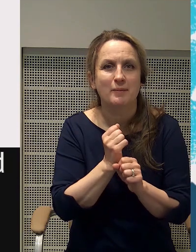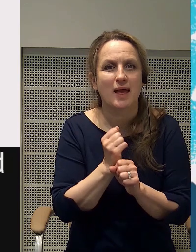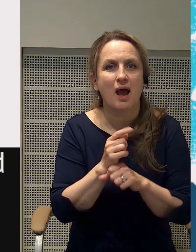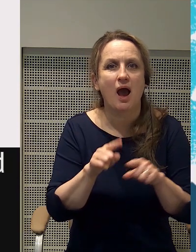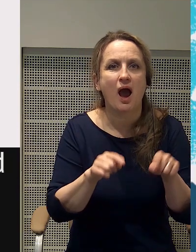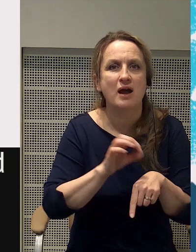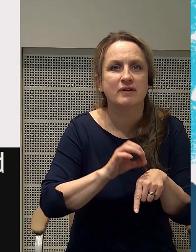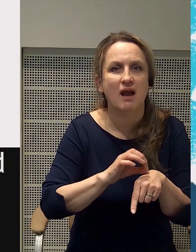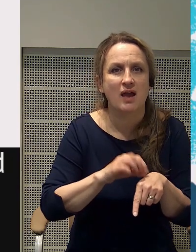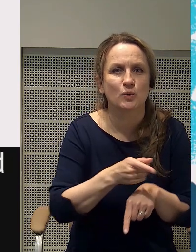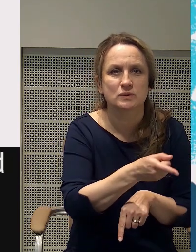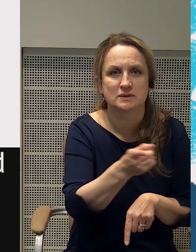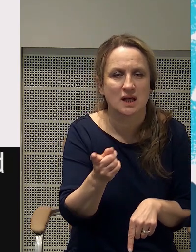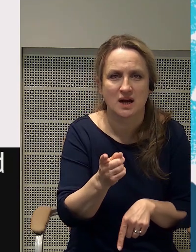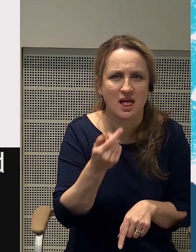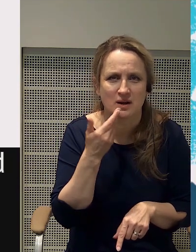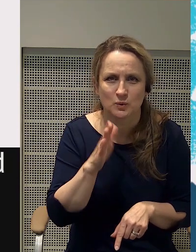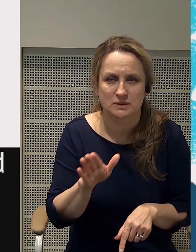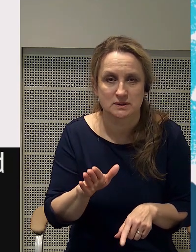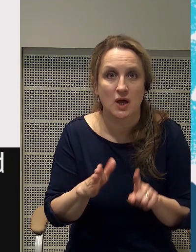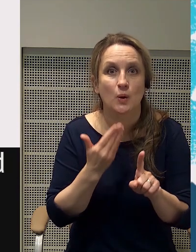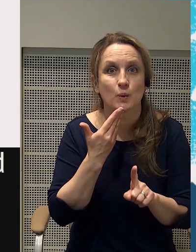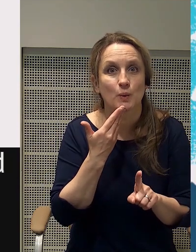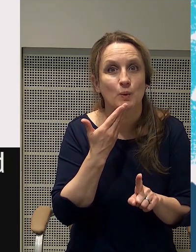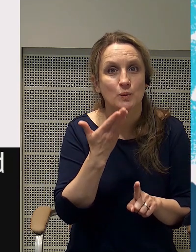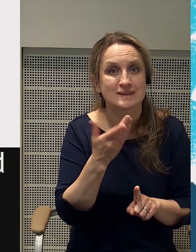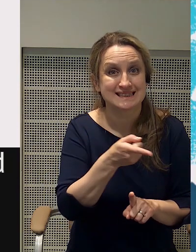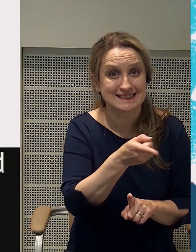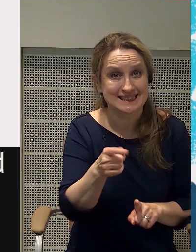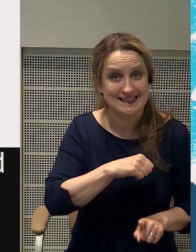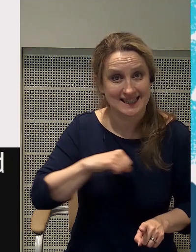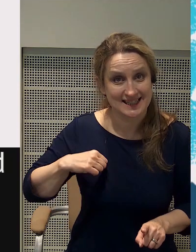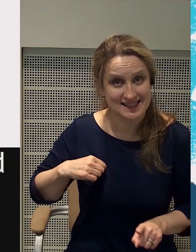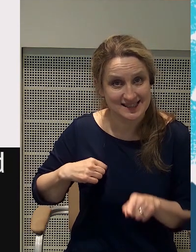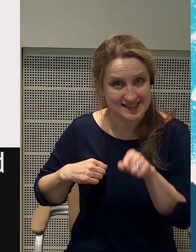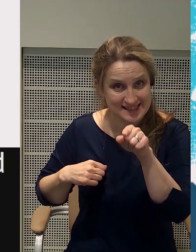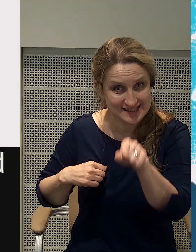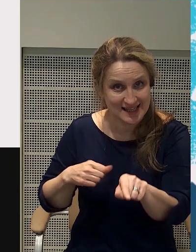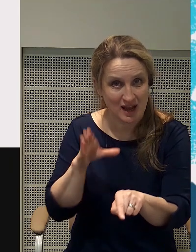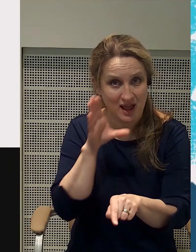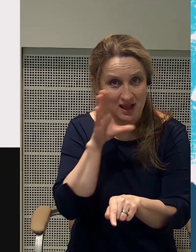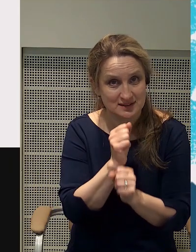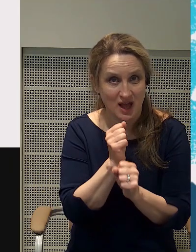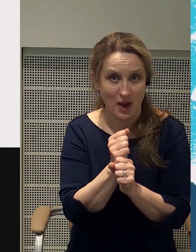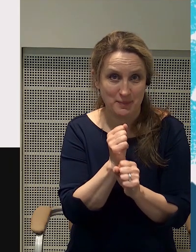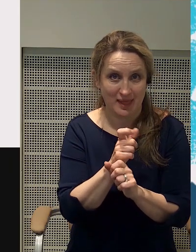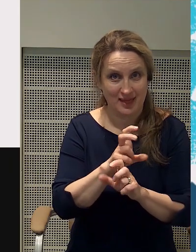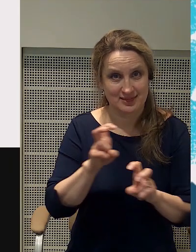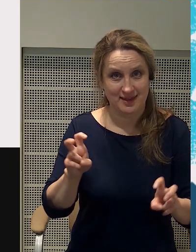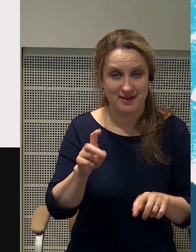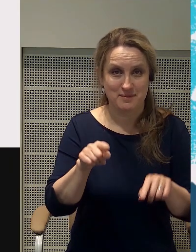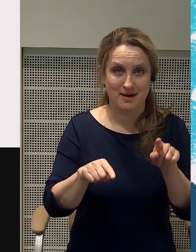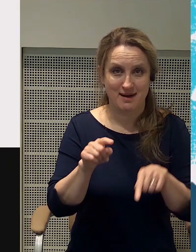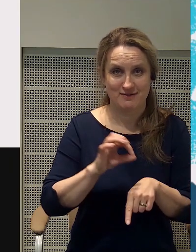what you can do for rare diseases. I want to acknowledge all the team for